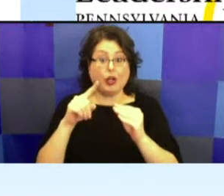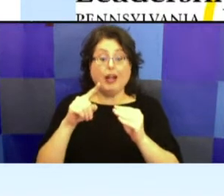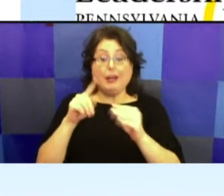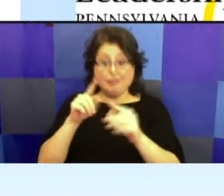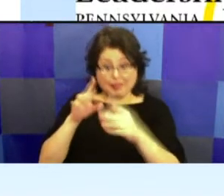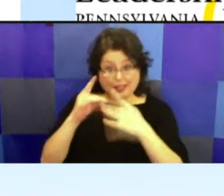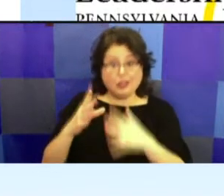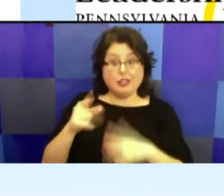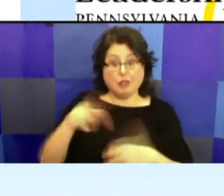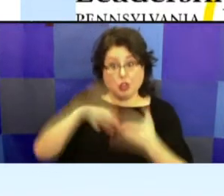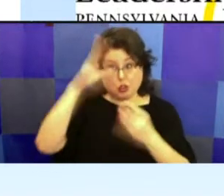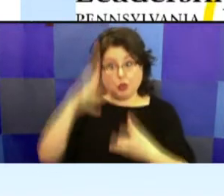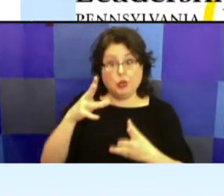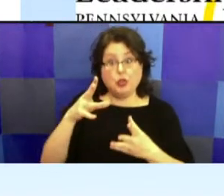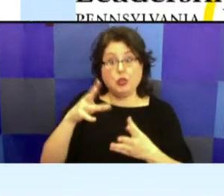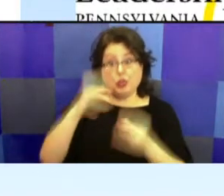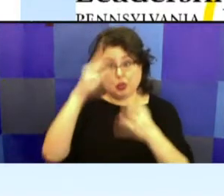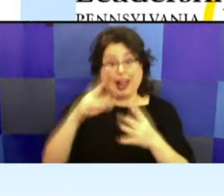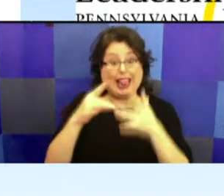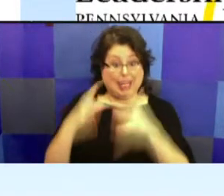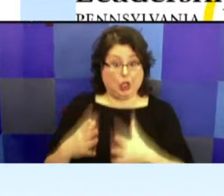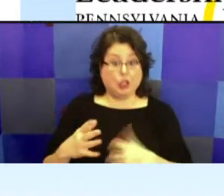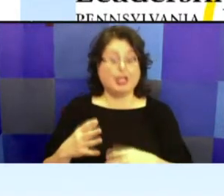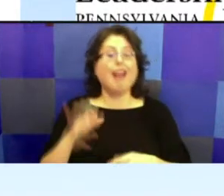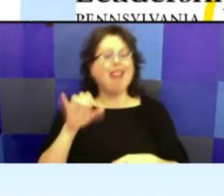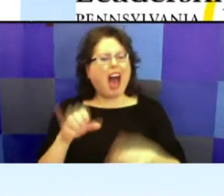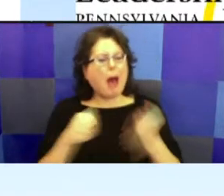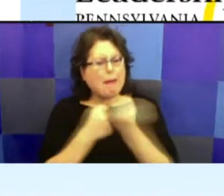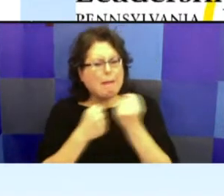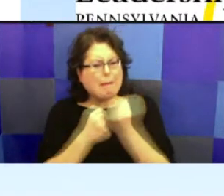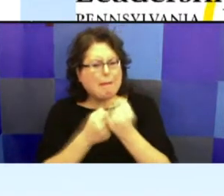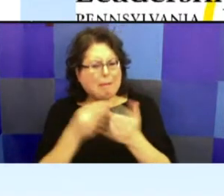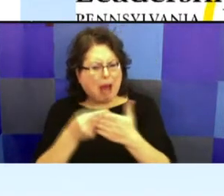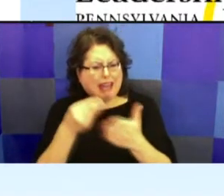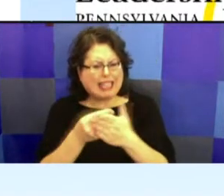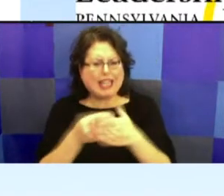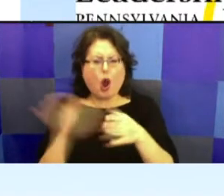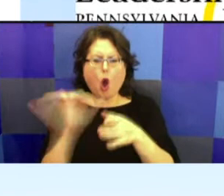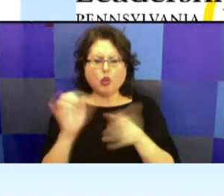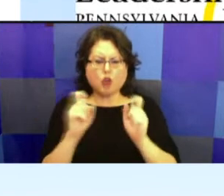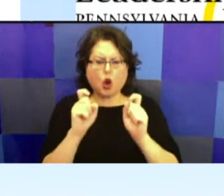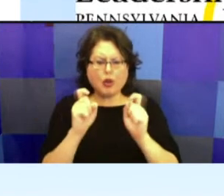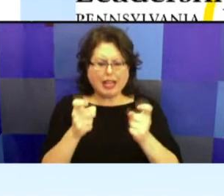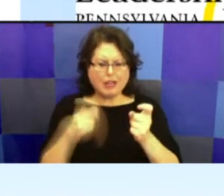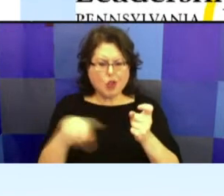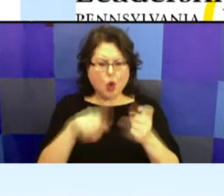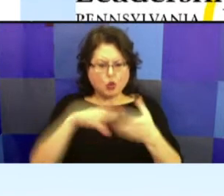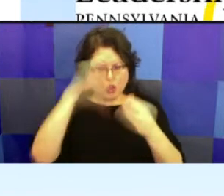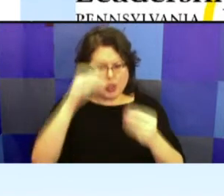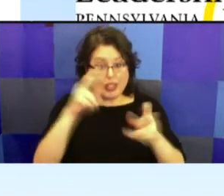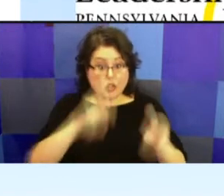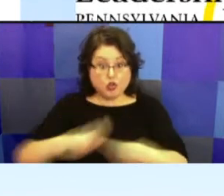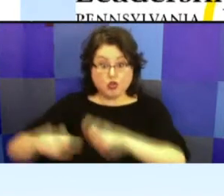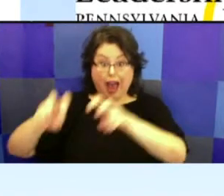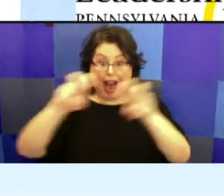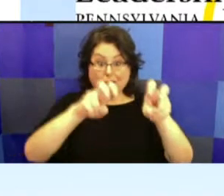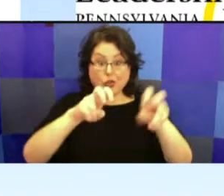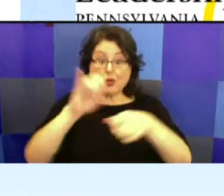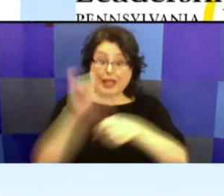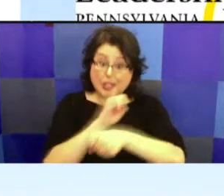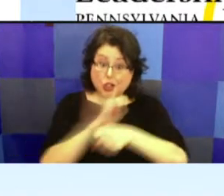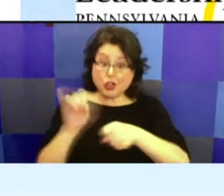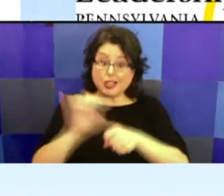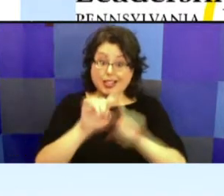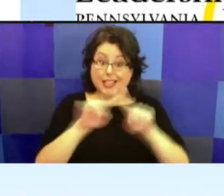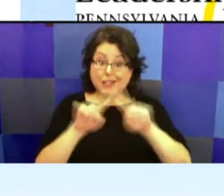the funding that we have provided in this manner has also enabled students to travel to internships in other parts of the